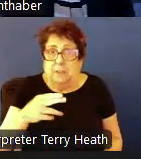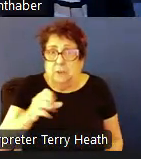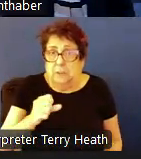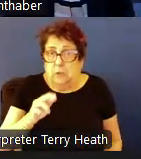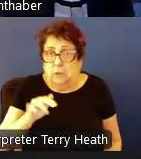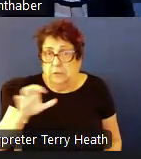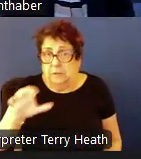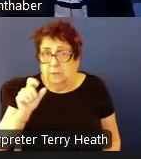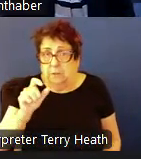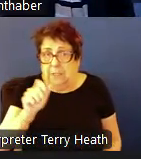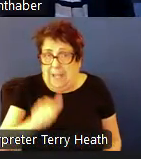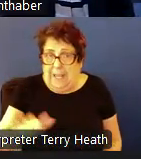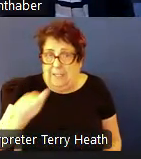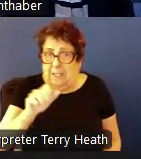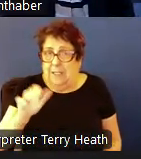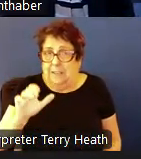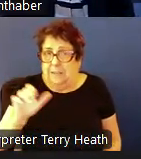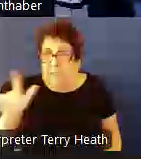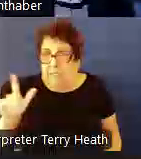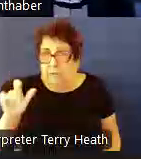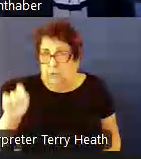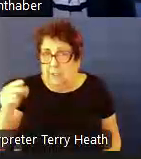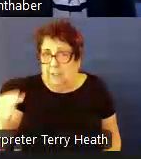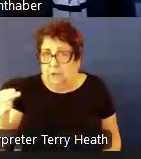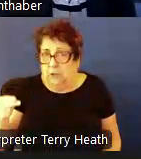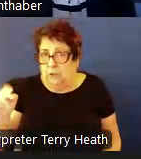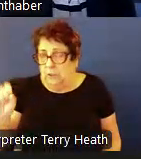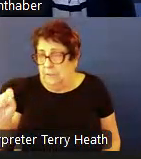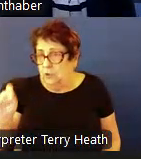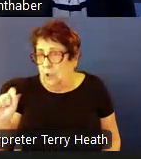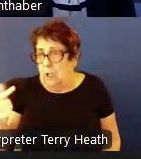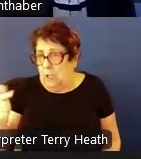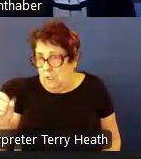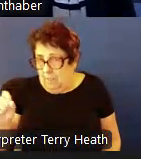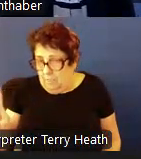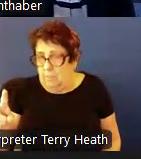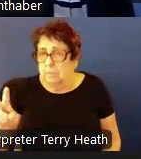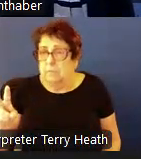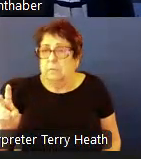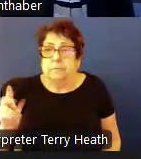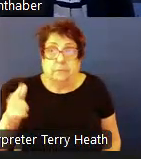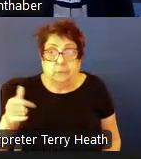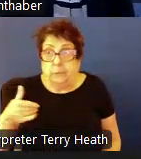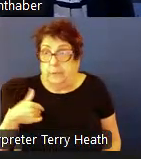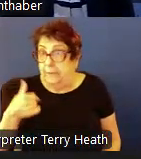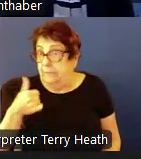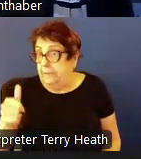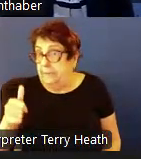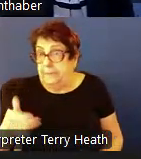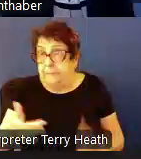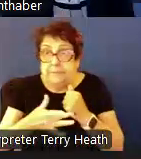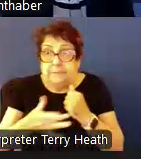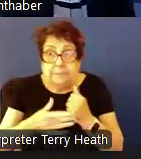hsrc@acl.hhs.gov. It's also up on the slide about if you have any technical assistance needs,